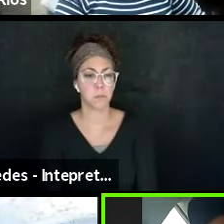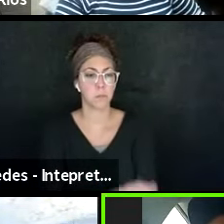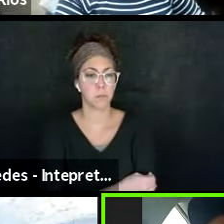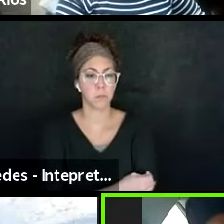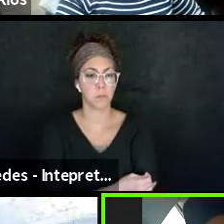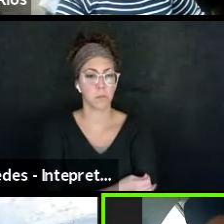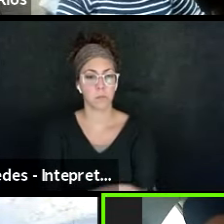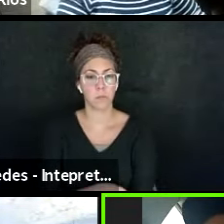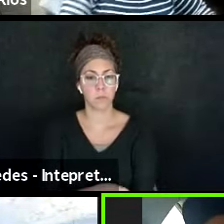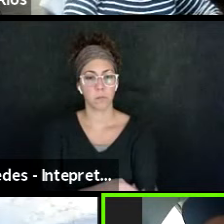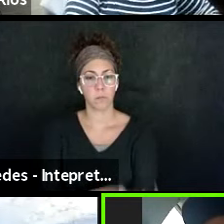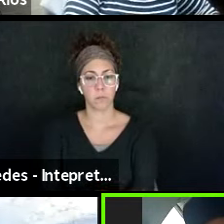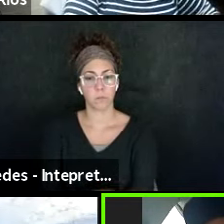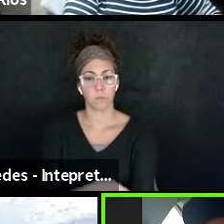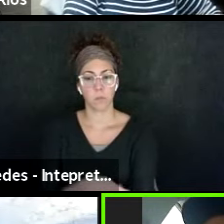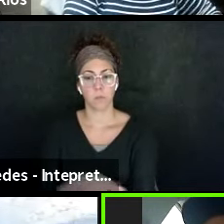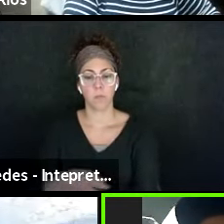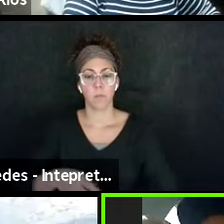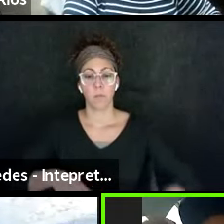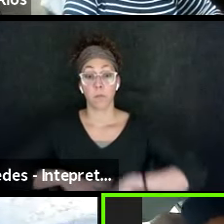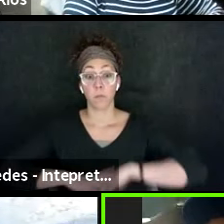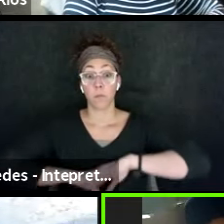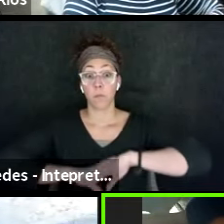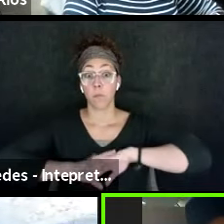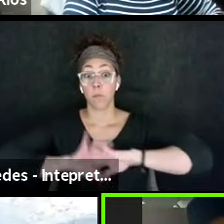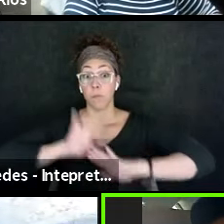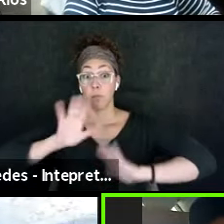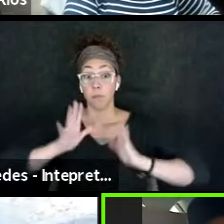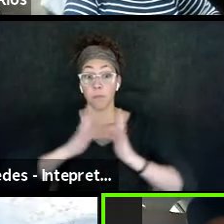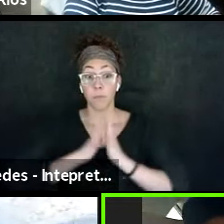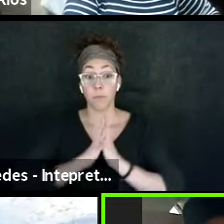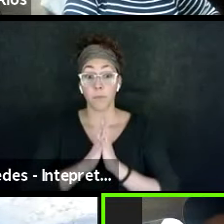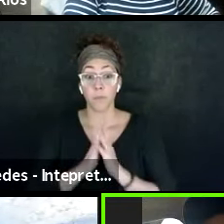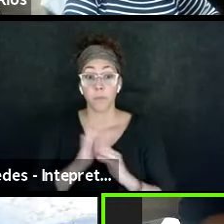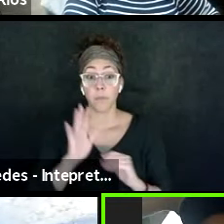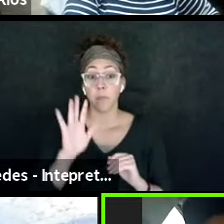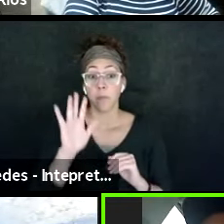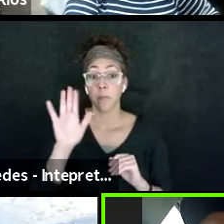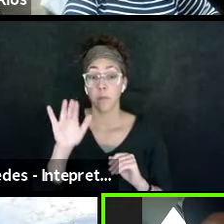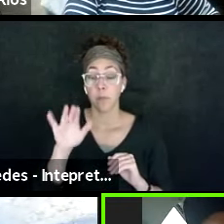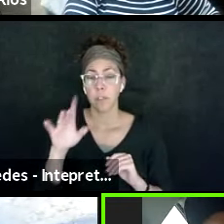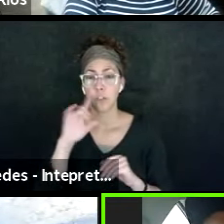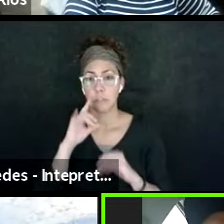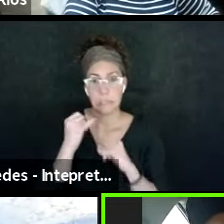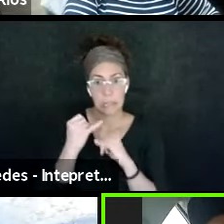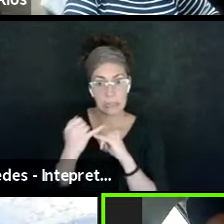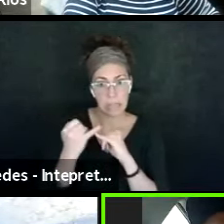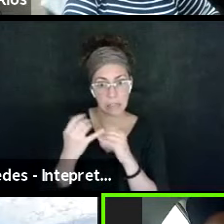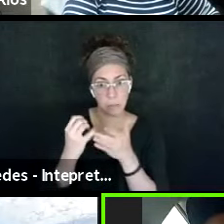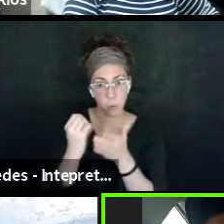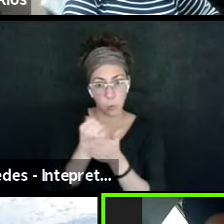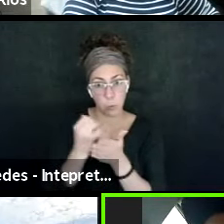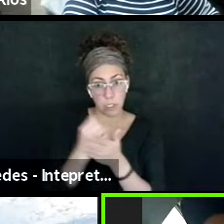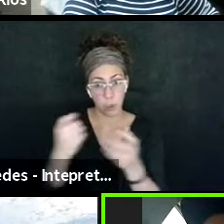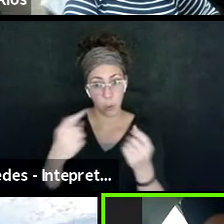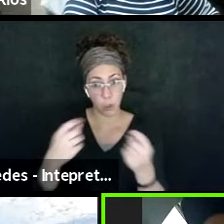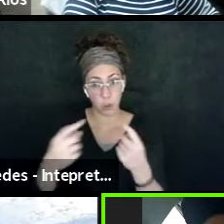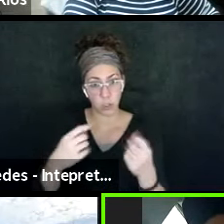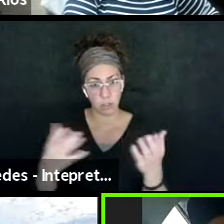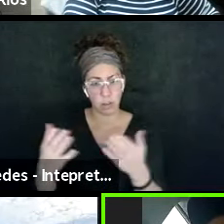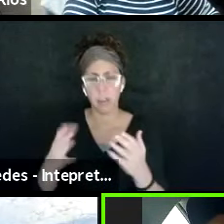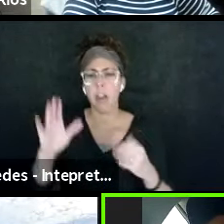Awesome, thank you. So, I was just going to make a last call for questions at this time, Dr. Buckley. I had one